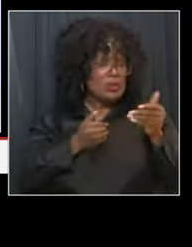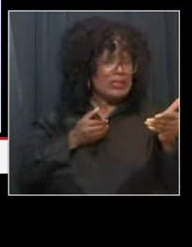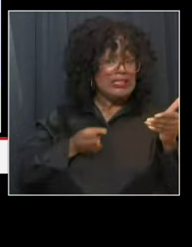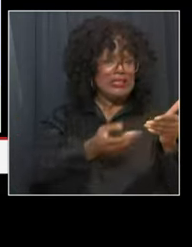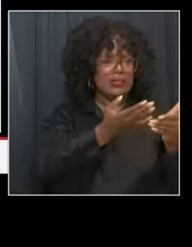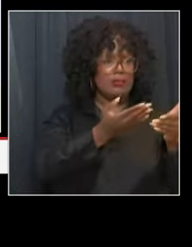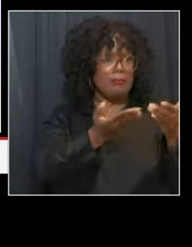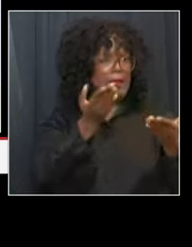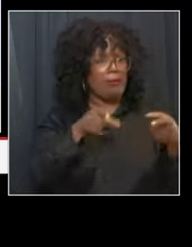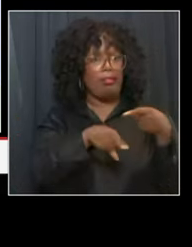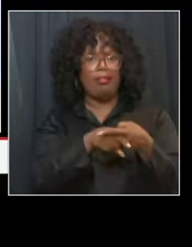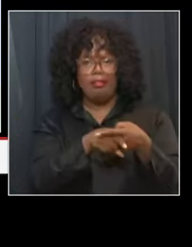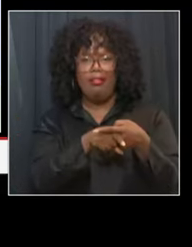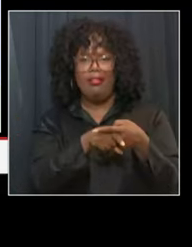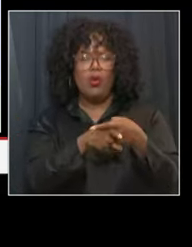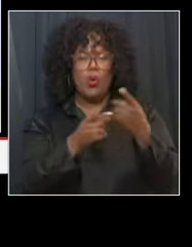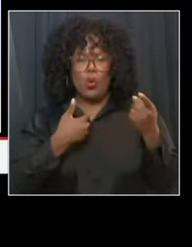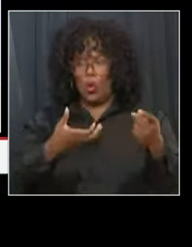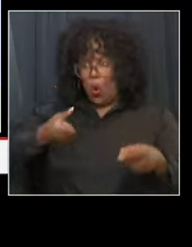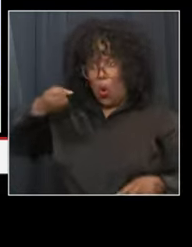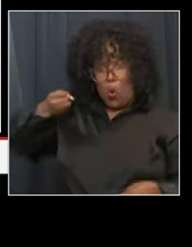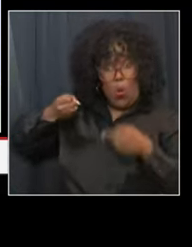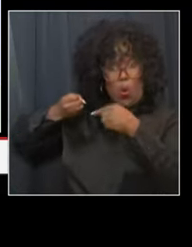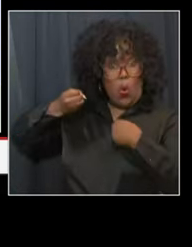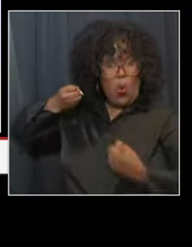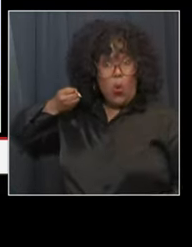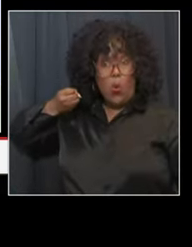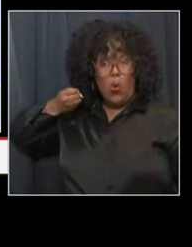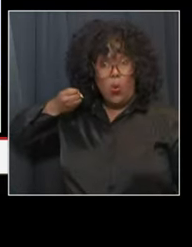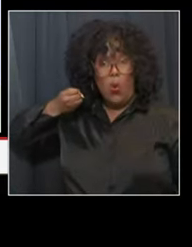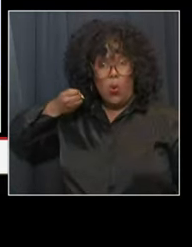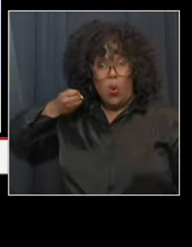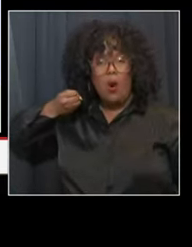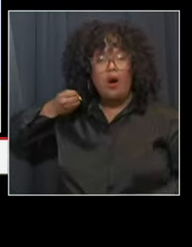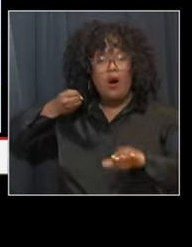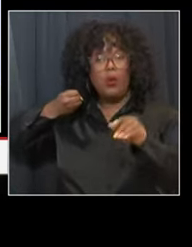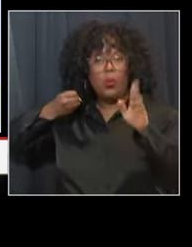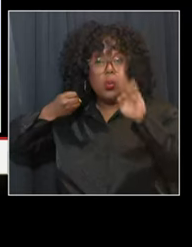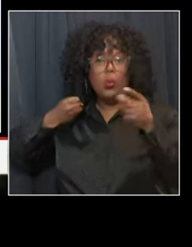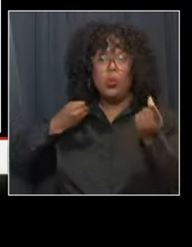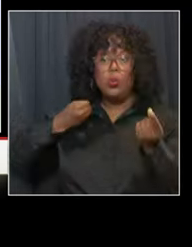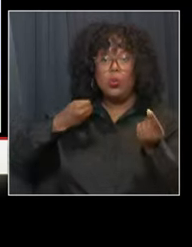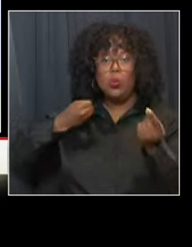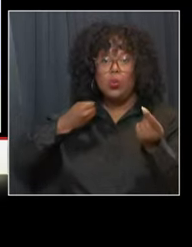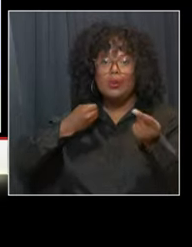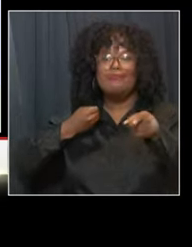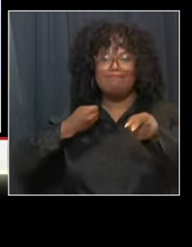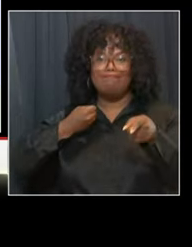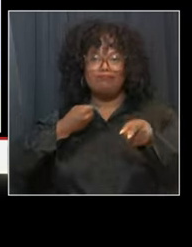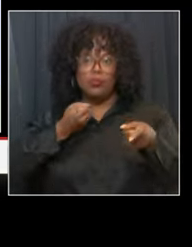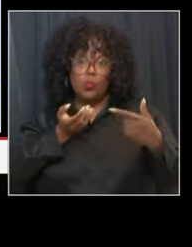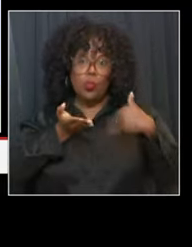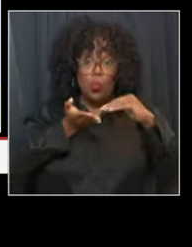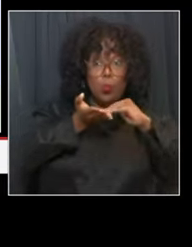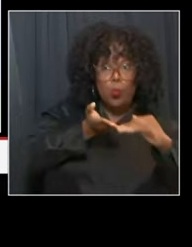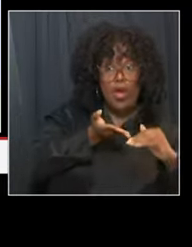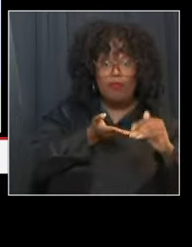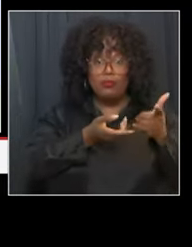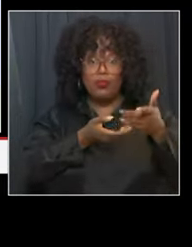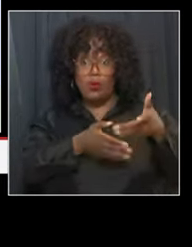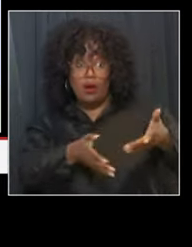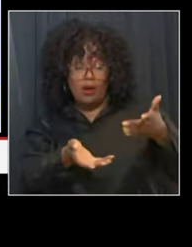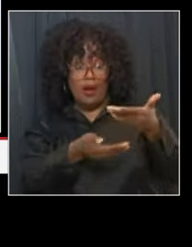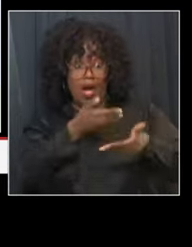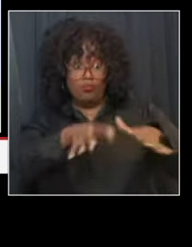pedal a little bit. So we will be allowing for more waivers from the hiring freeze and the contracting freeze. But